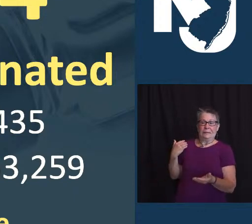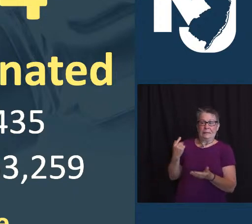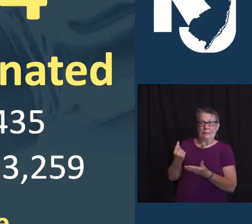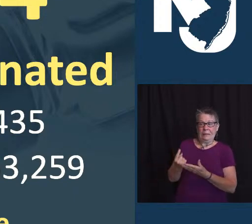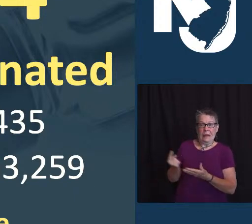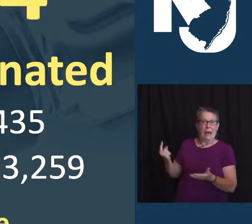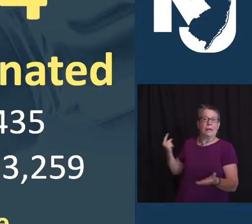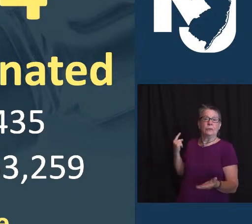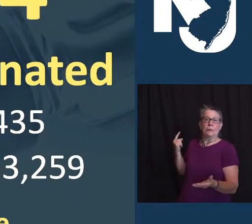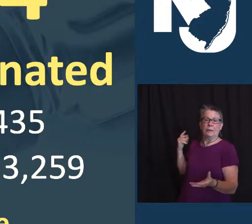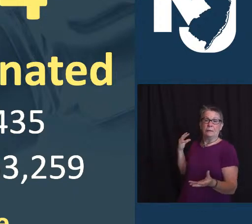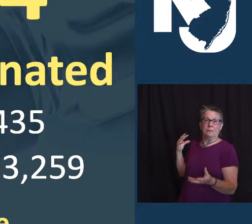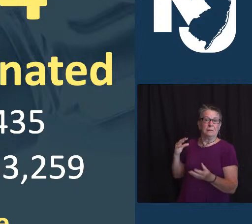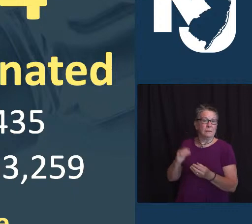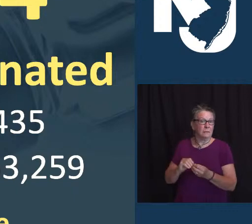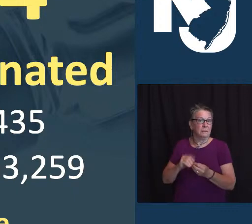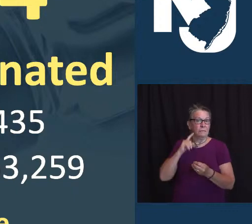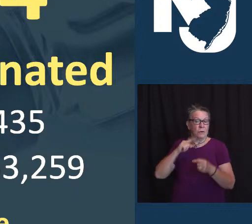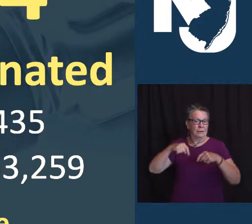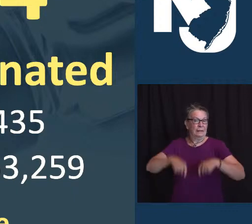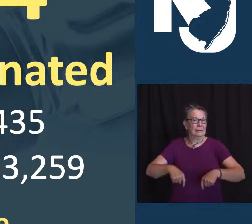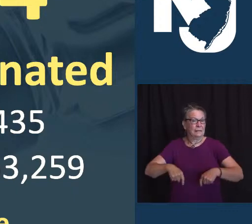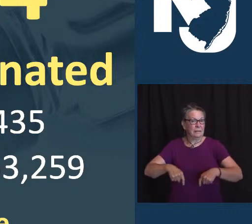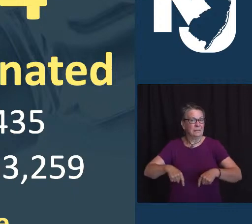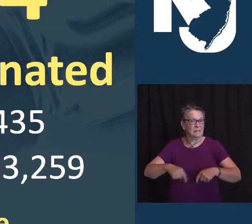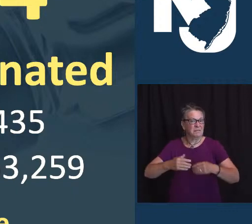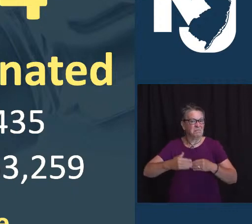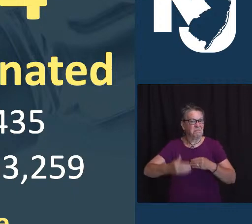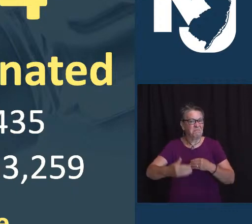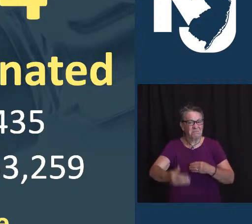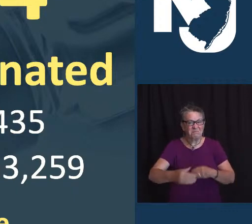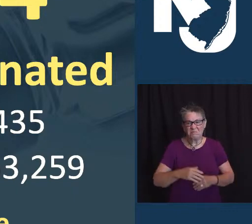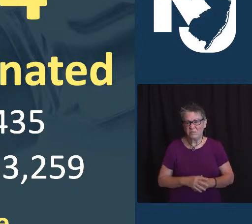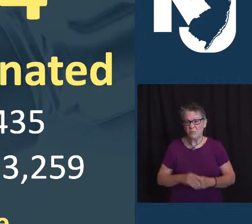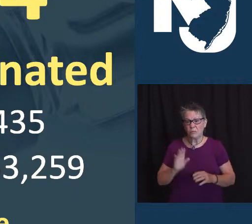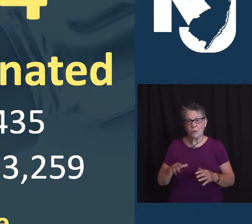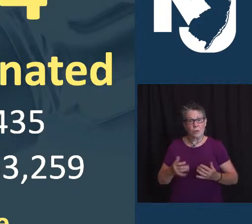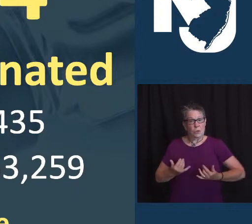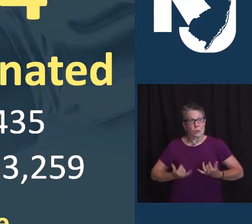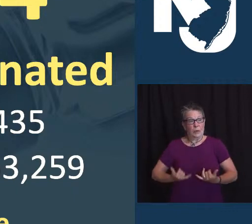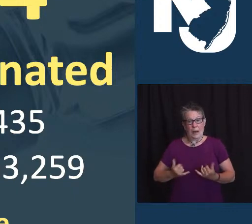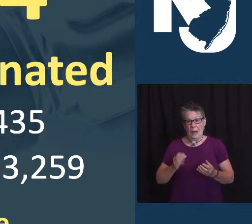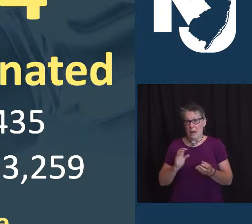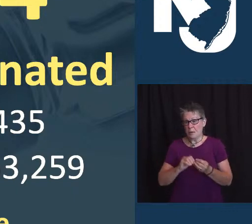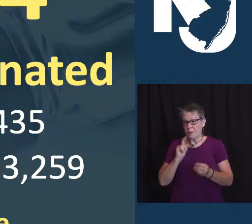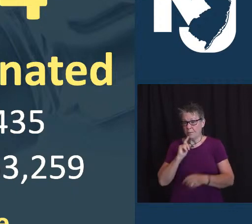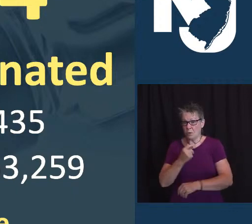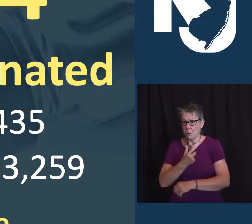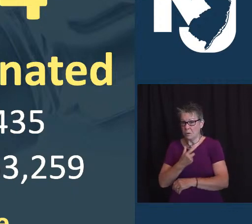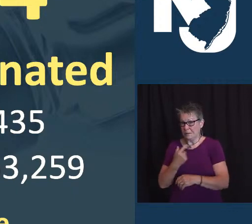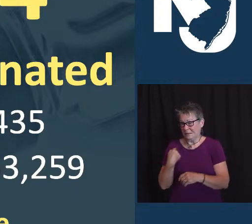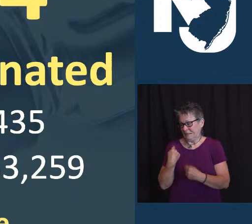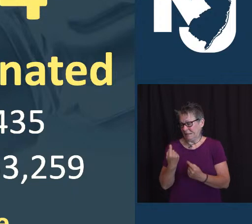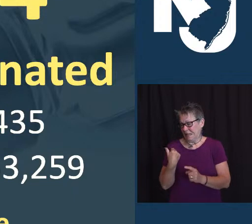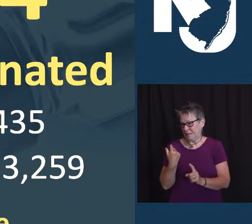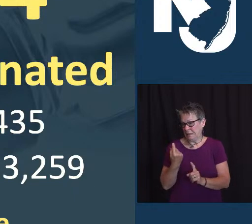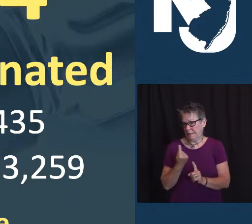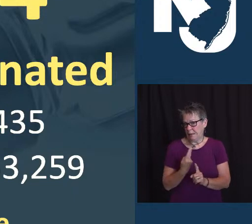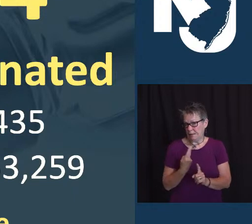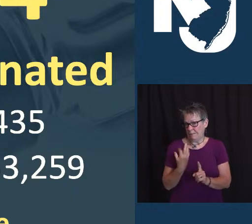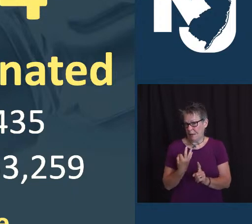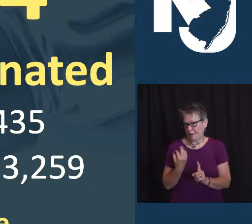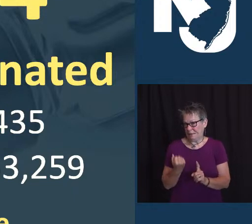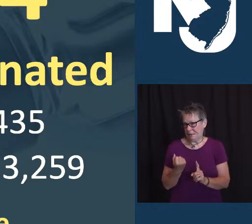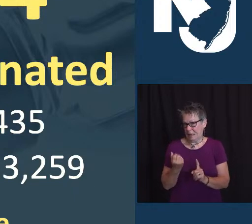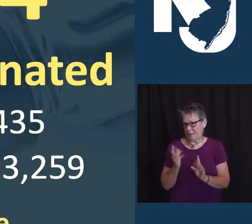providing the totals for the past 4 days, Thursday through Sunday, in addition to today. And then next Monday we'll